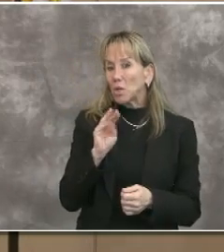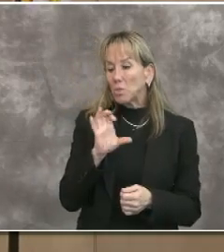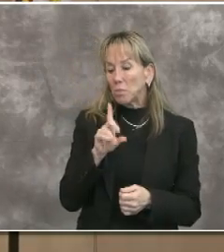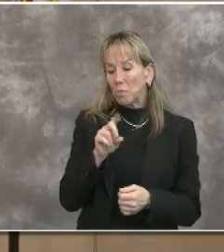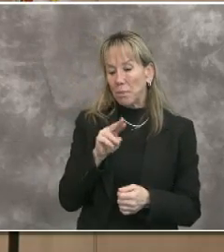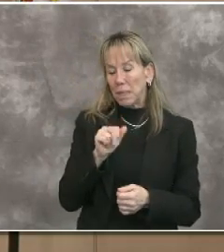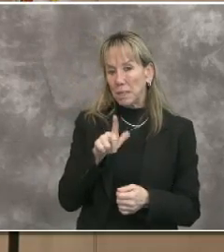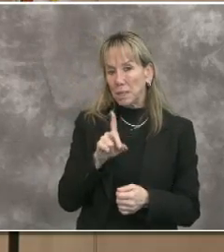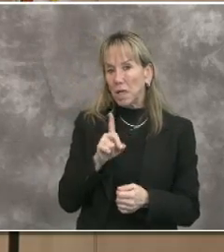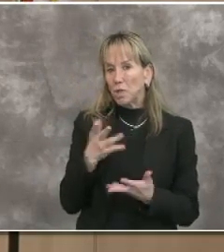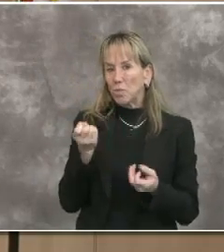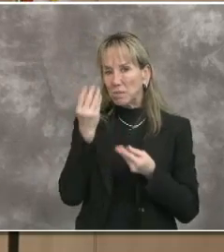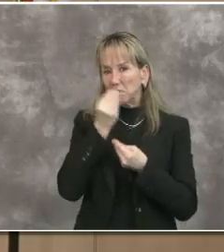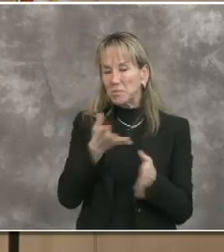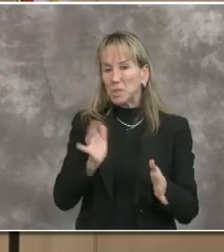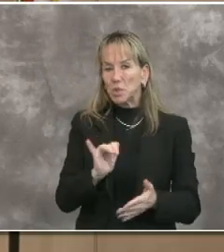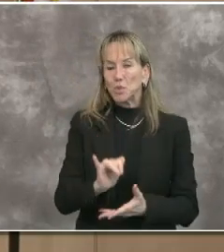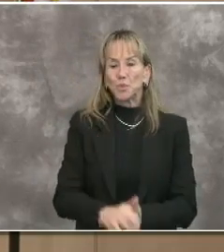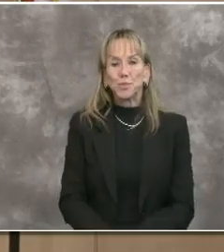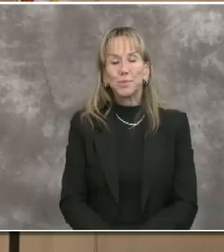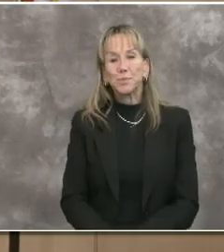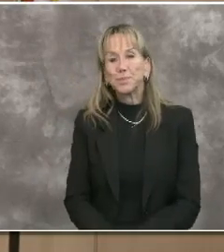mic.